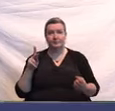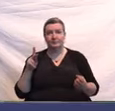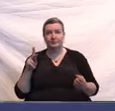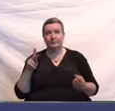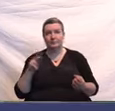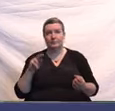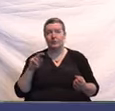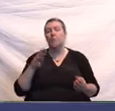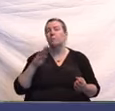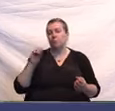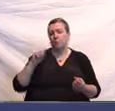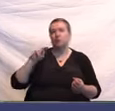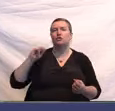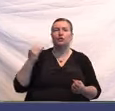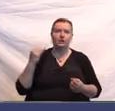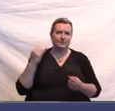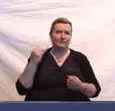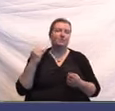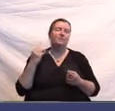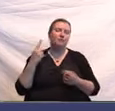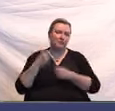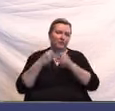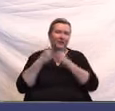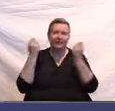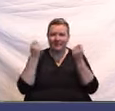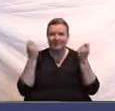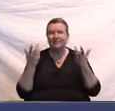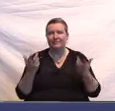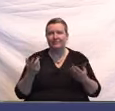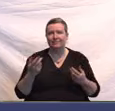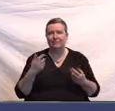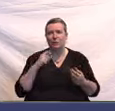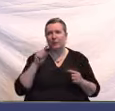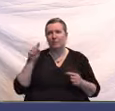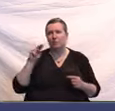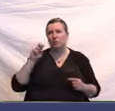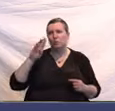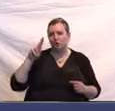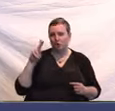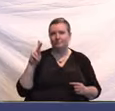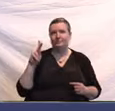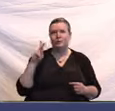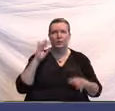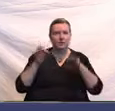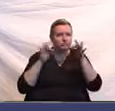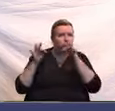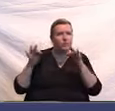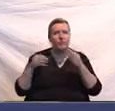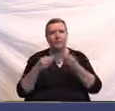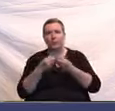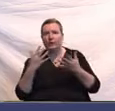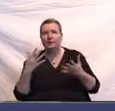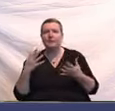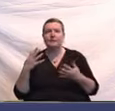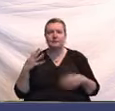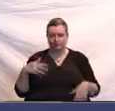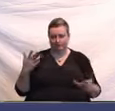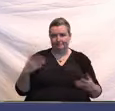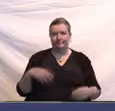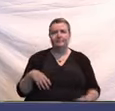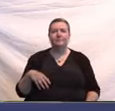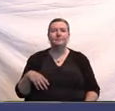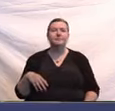the 1-year anniversary of vaccines in New Jersey. We'll give you more details on that as we put that together. And obviously we'll get to you